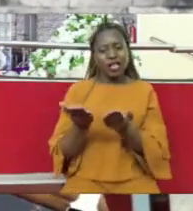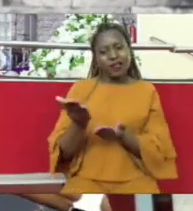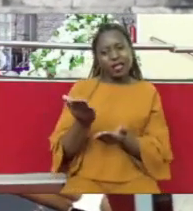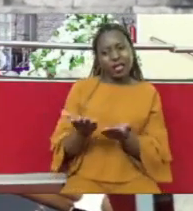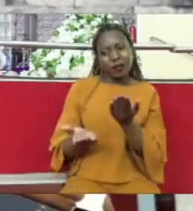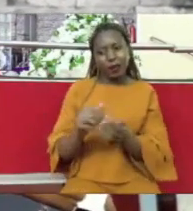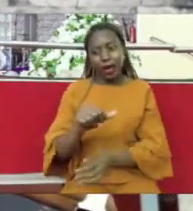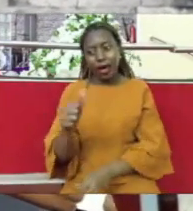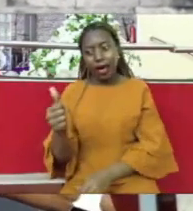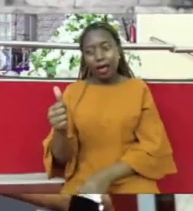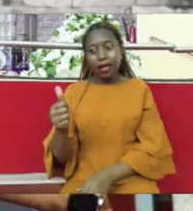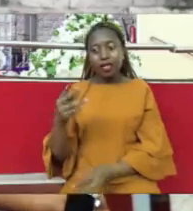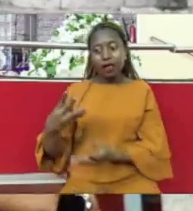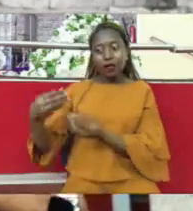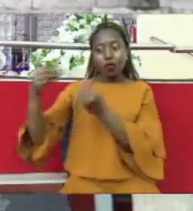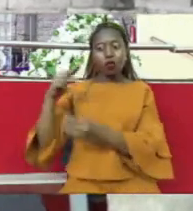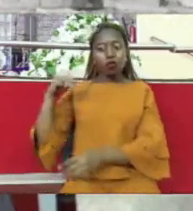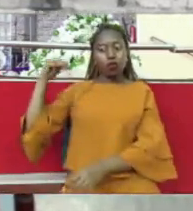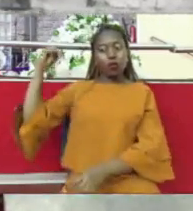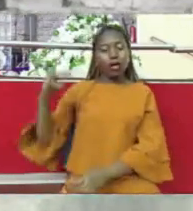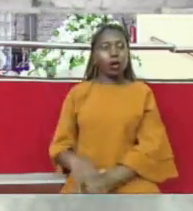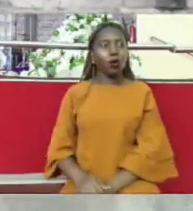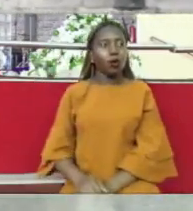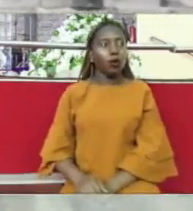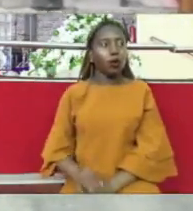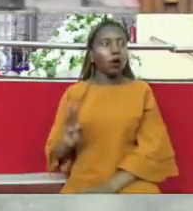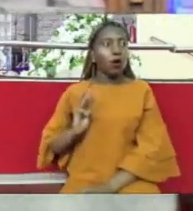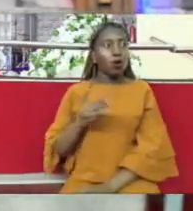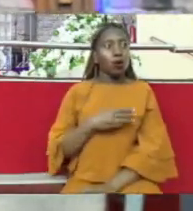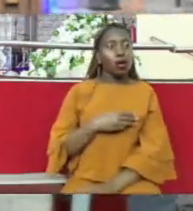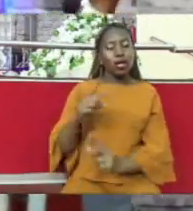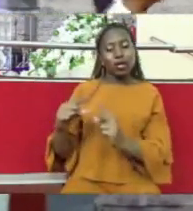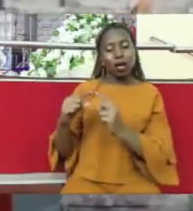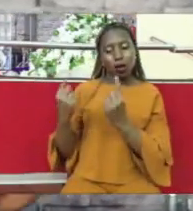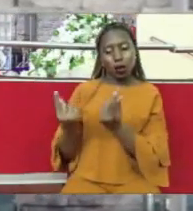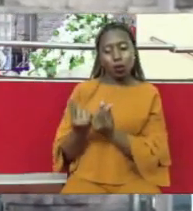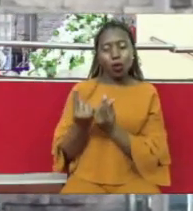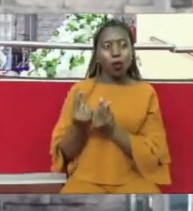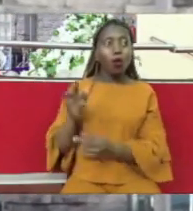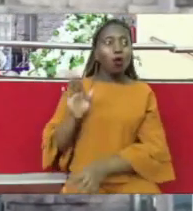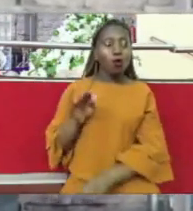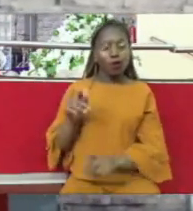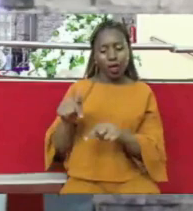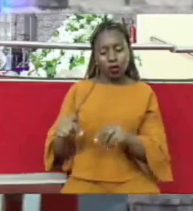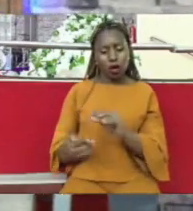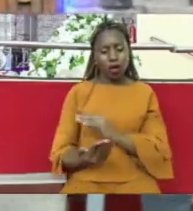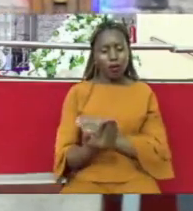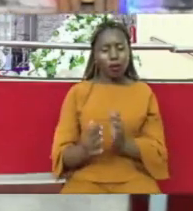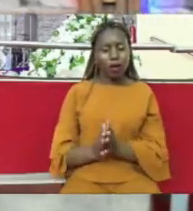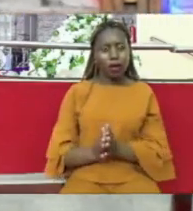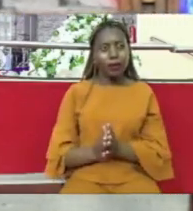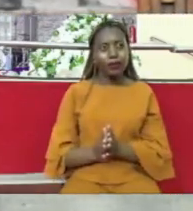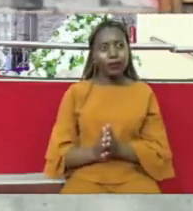Bwana asifiwe. Amen. Certain women. We are certain women this morning. Sisi ni kina you can have fulani. Your seat. Bwana asifiwe.